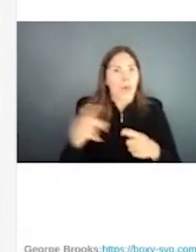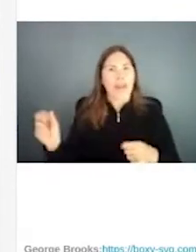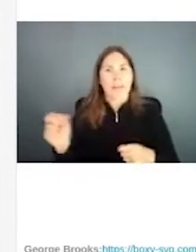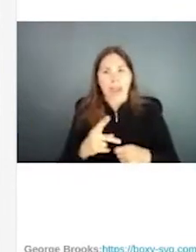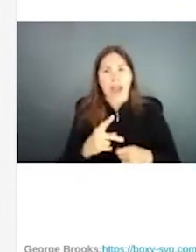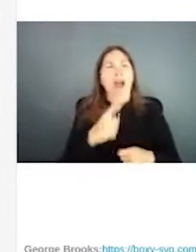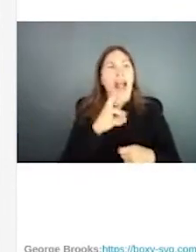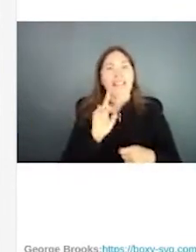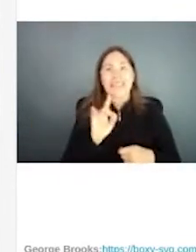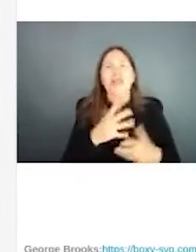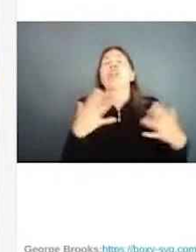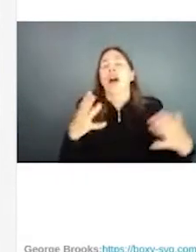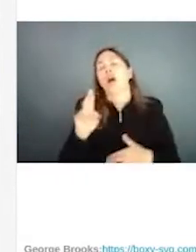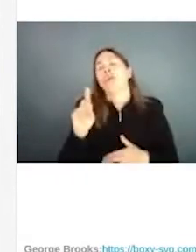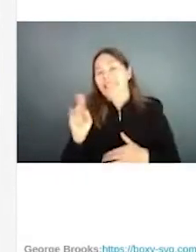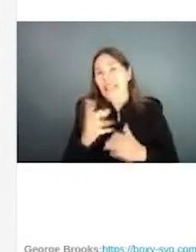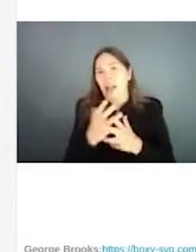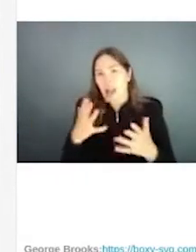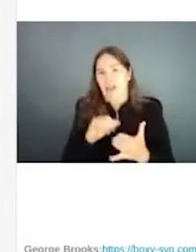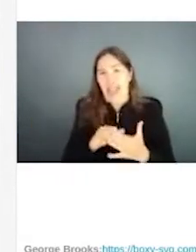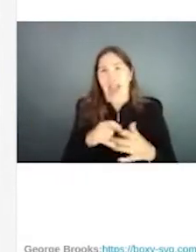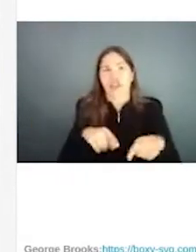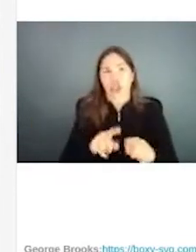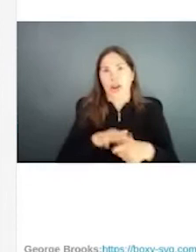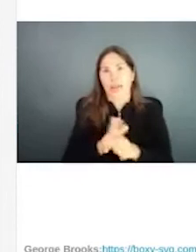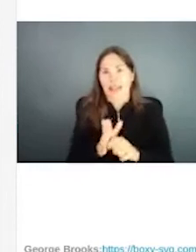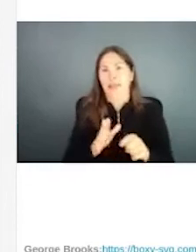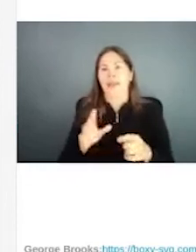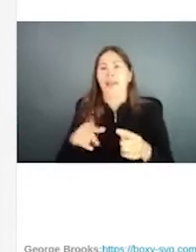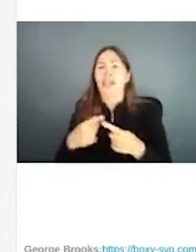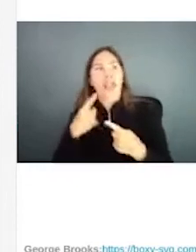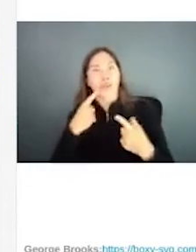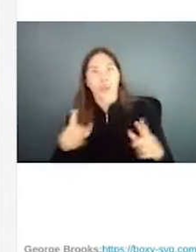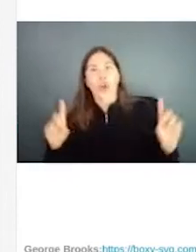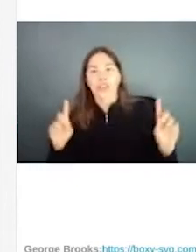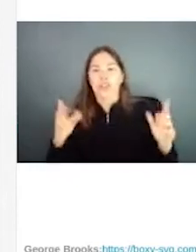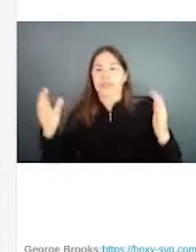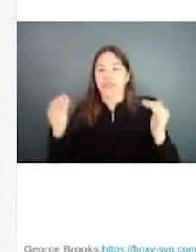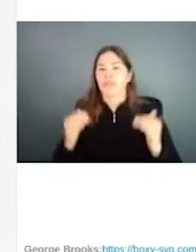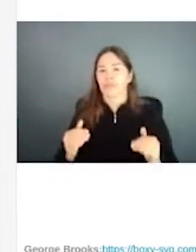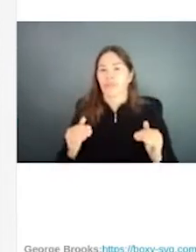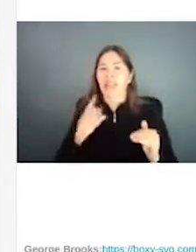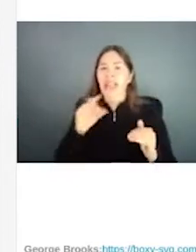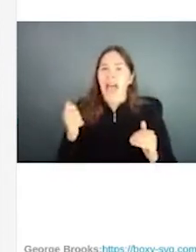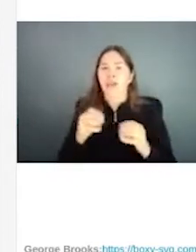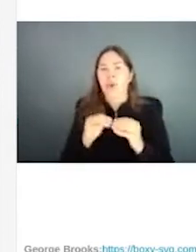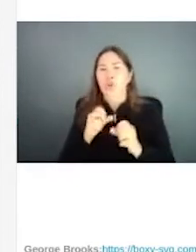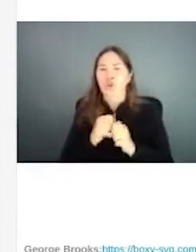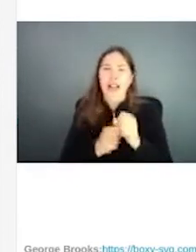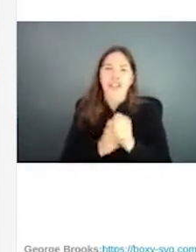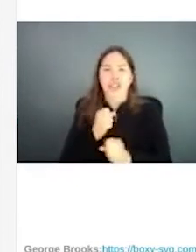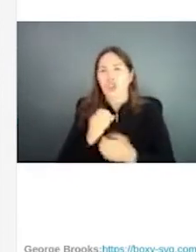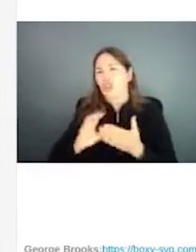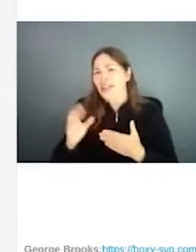really enjoyed that. Projects, this is sort of, if you're using one of those structured curriculum, may not need